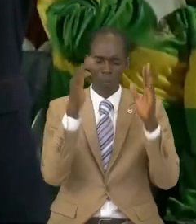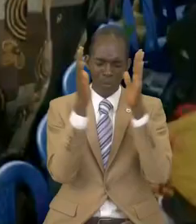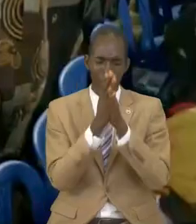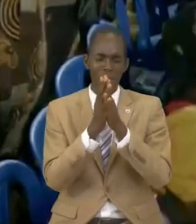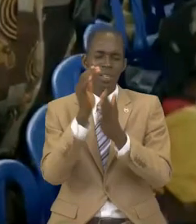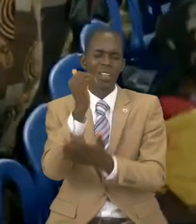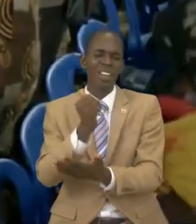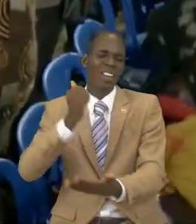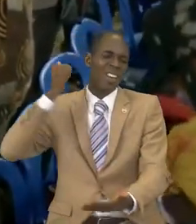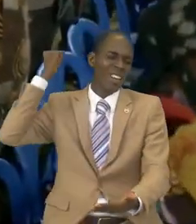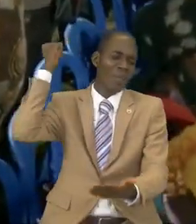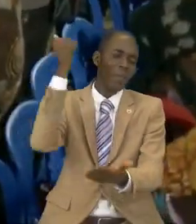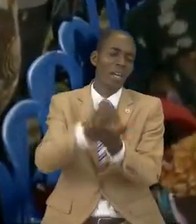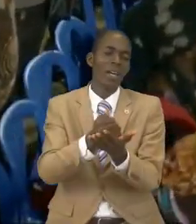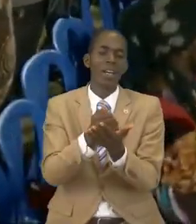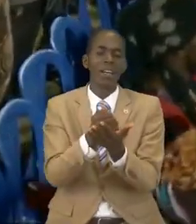pray.